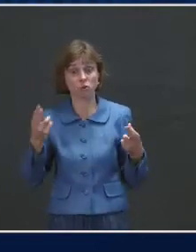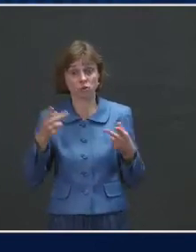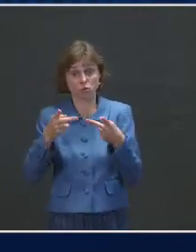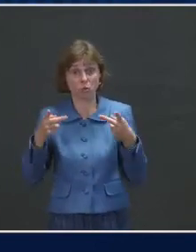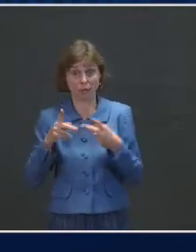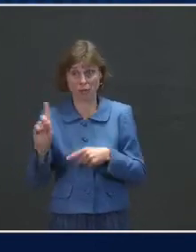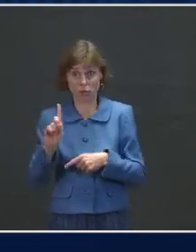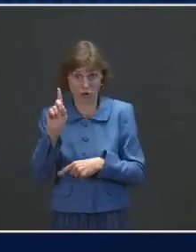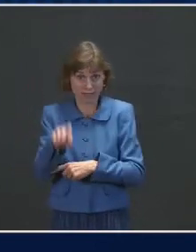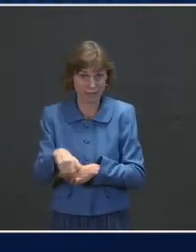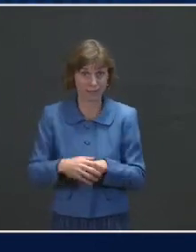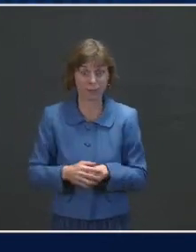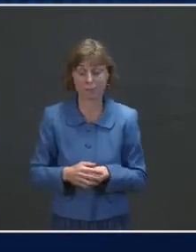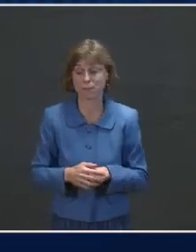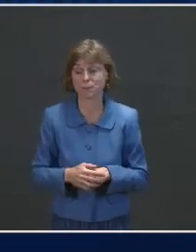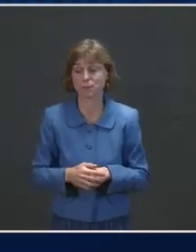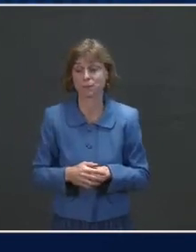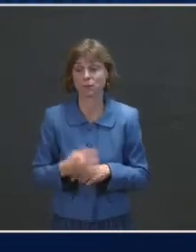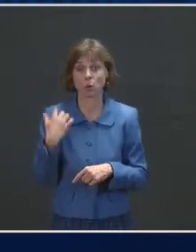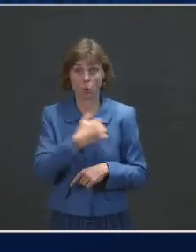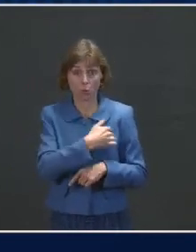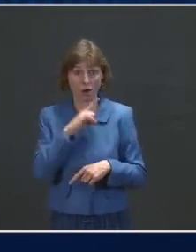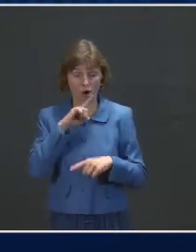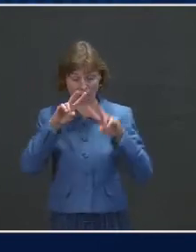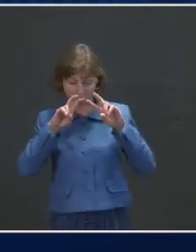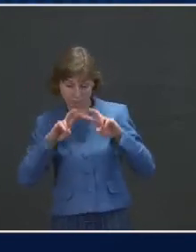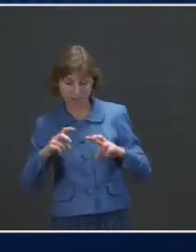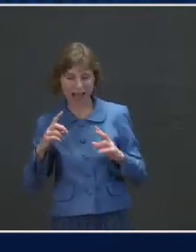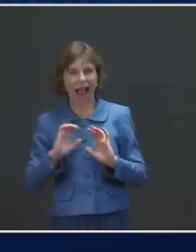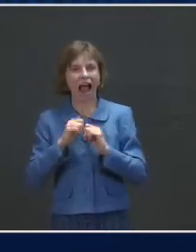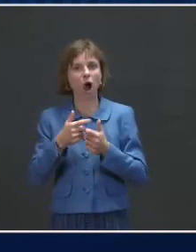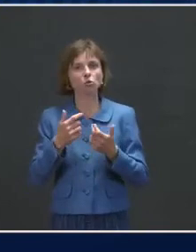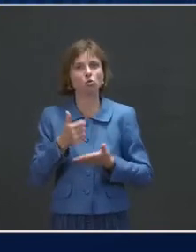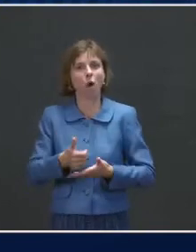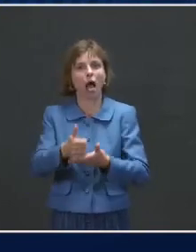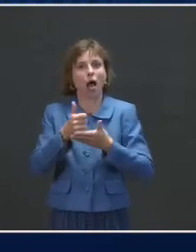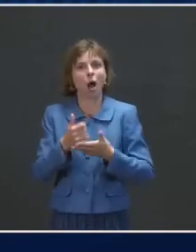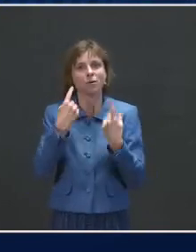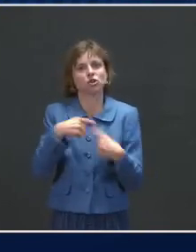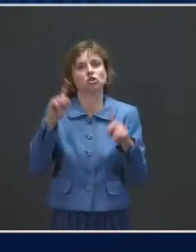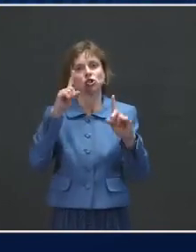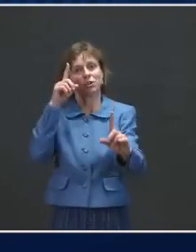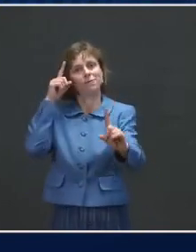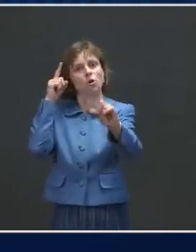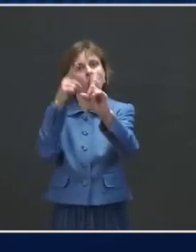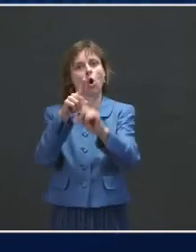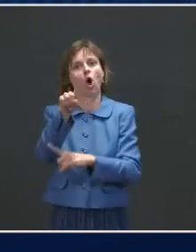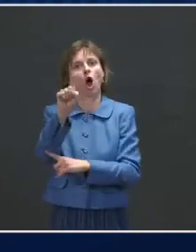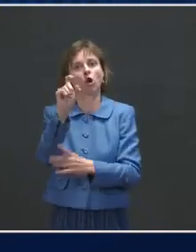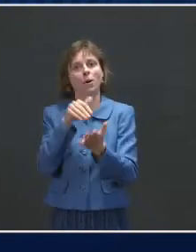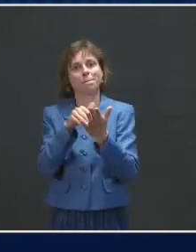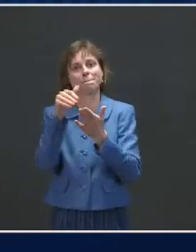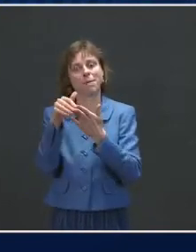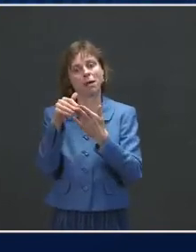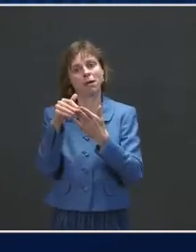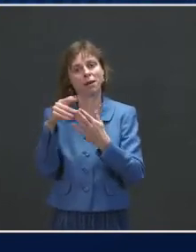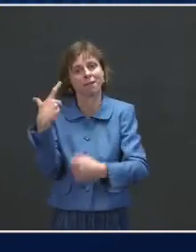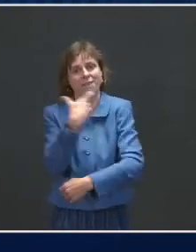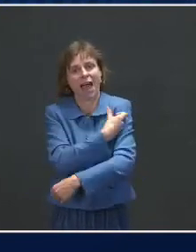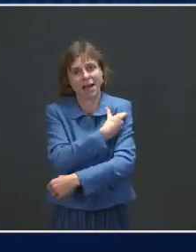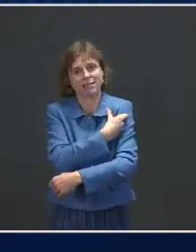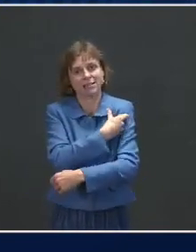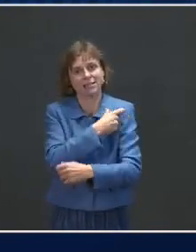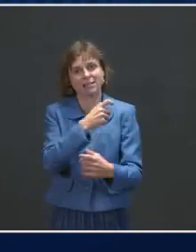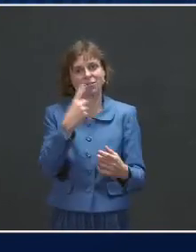host of measures that could help us achieve our goal, of course, of getting 100 million vaccines in the arms of Americans in the first 100 days, and